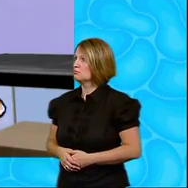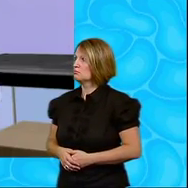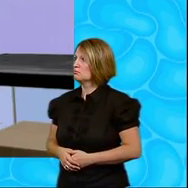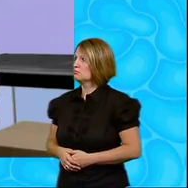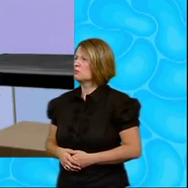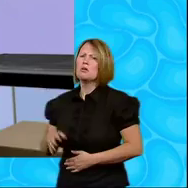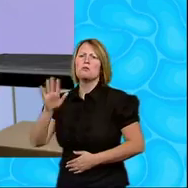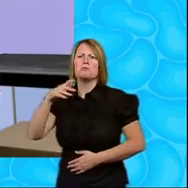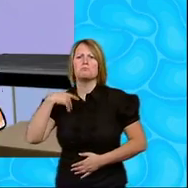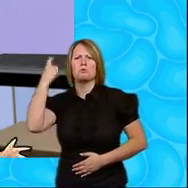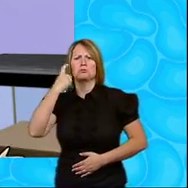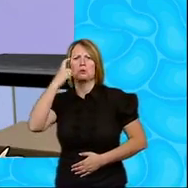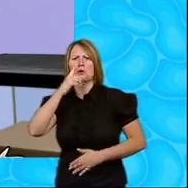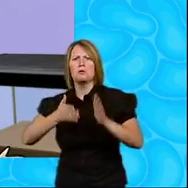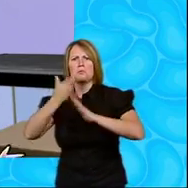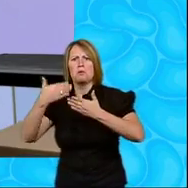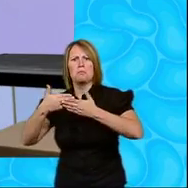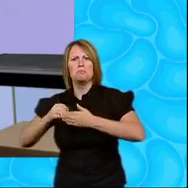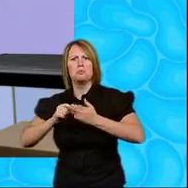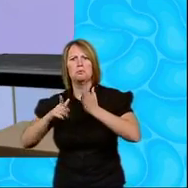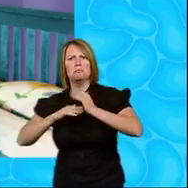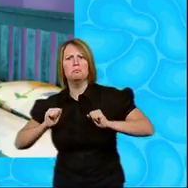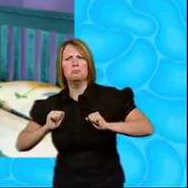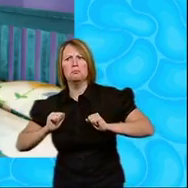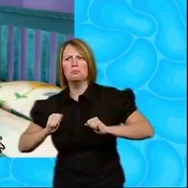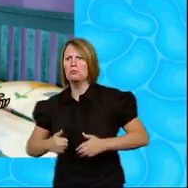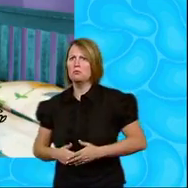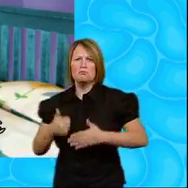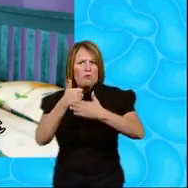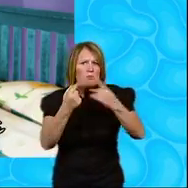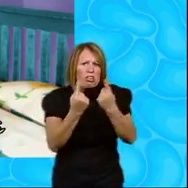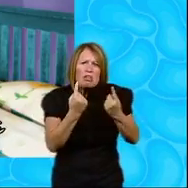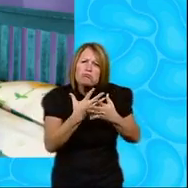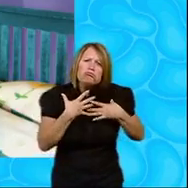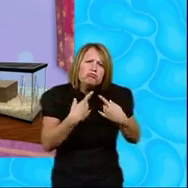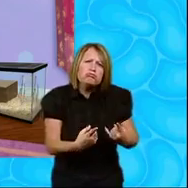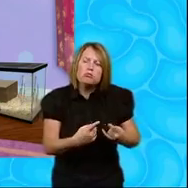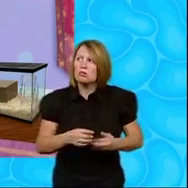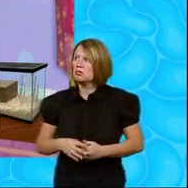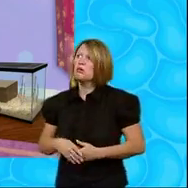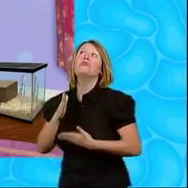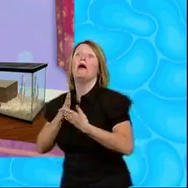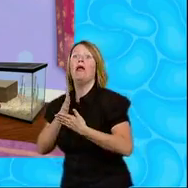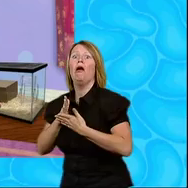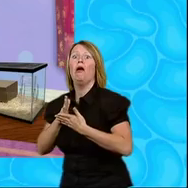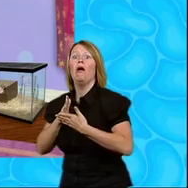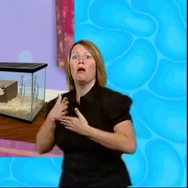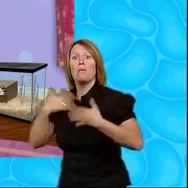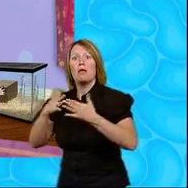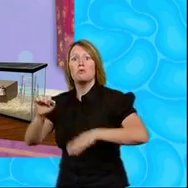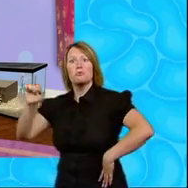I wonder what we can play with, Bobby Boom. The usual things. Really? Can he